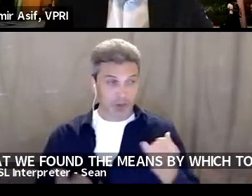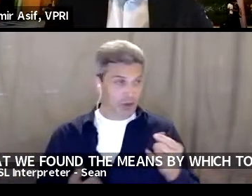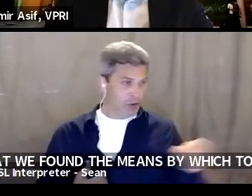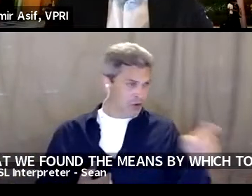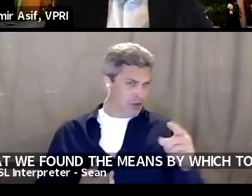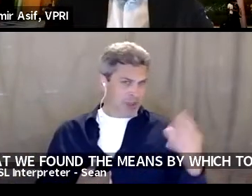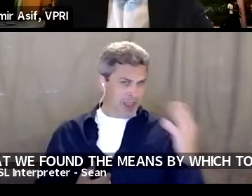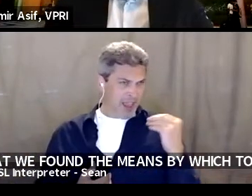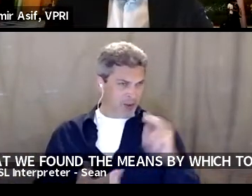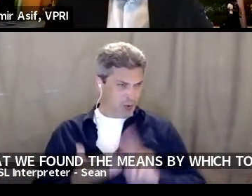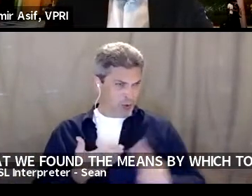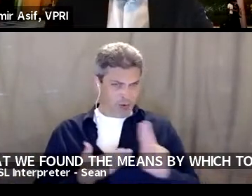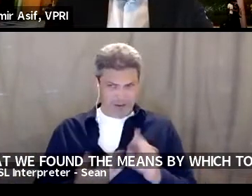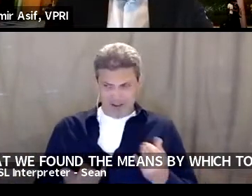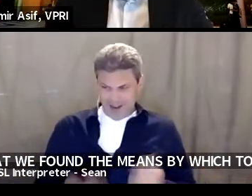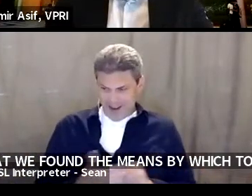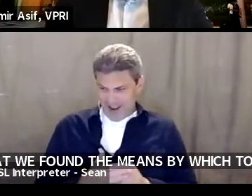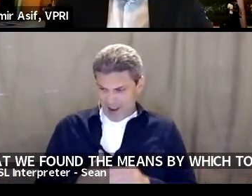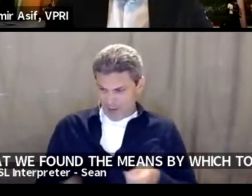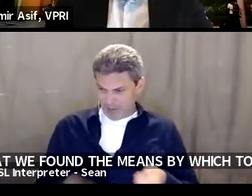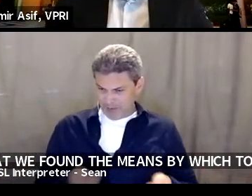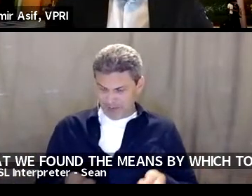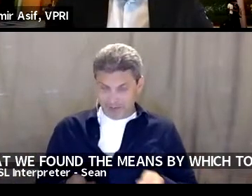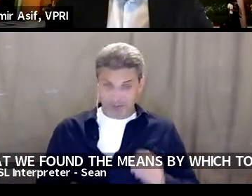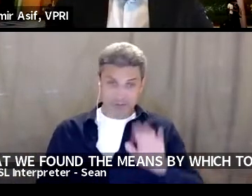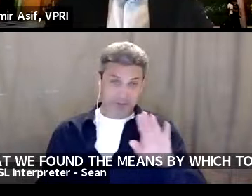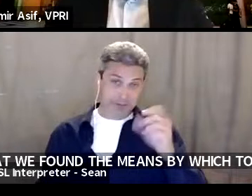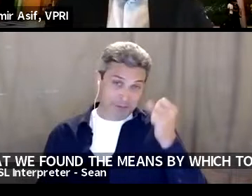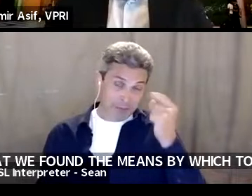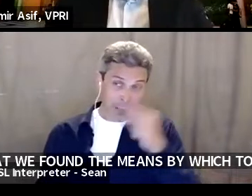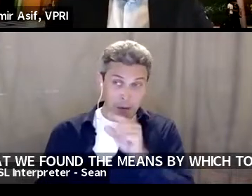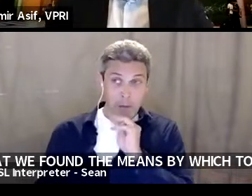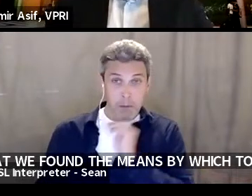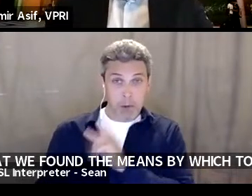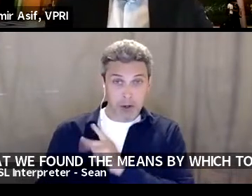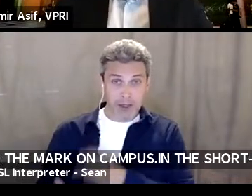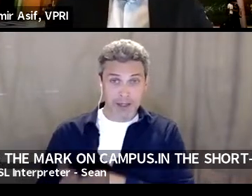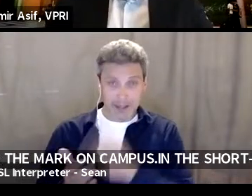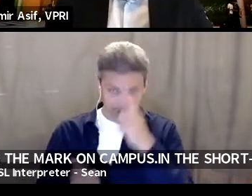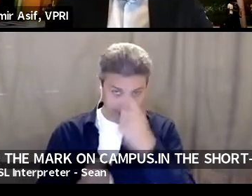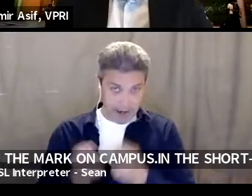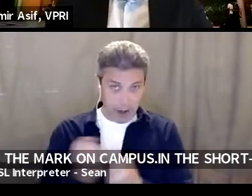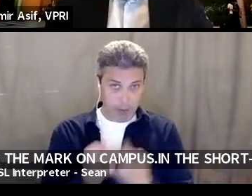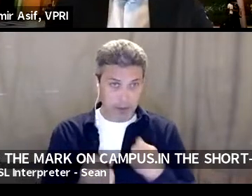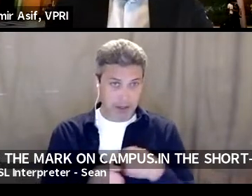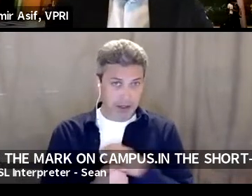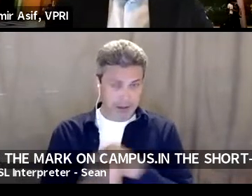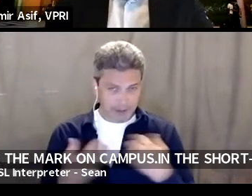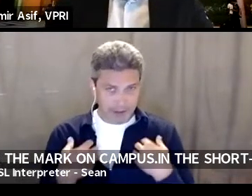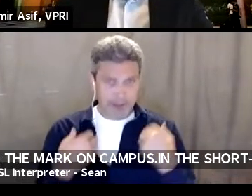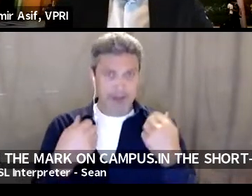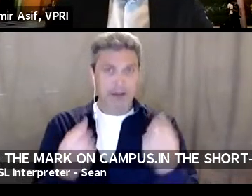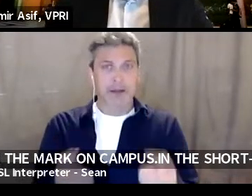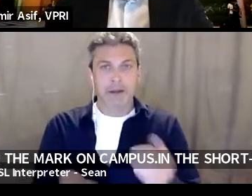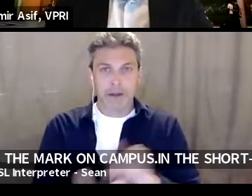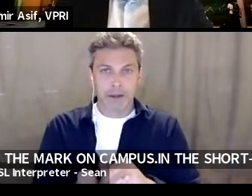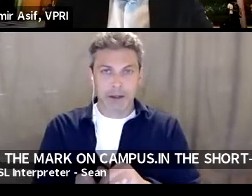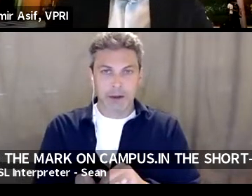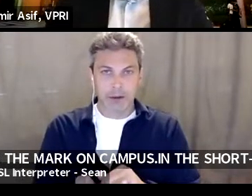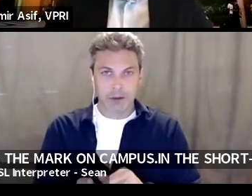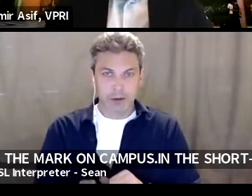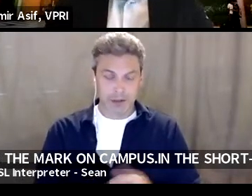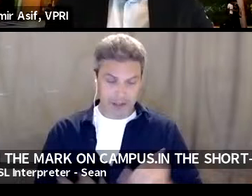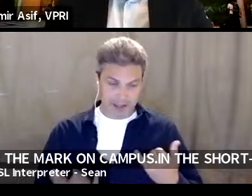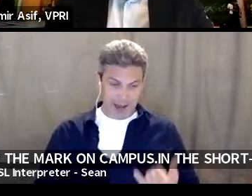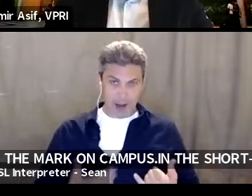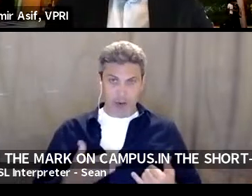that? But Markham itself is part of our recovery. It's thinking about, you know, what do we need to do between